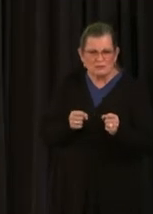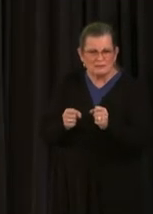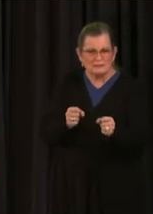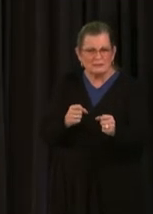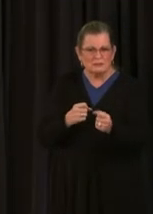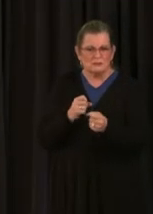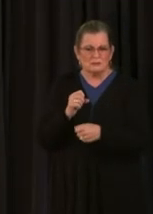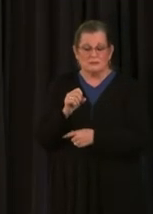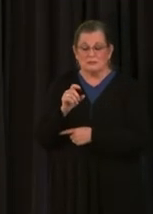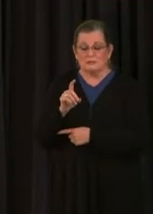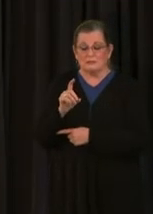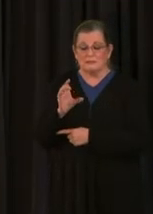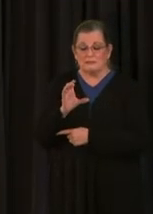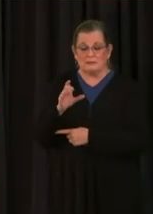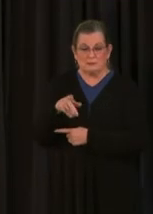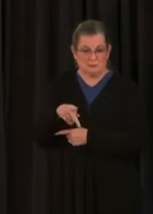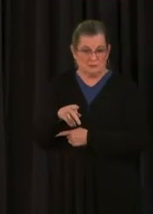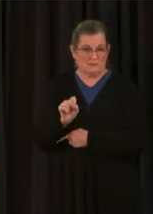families.